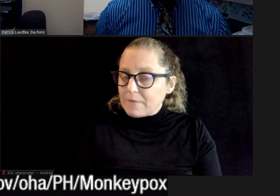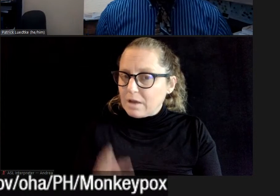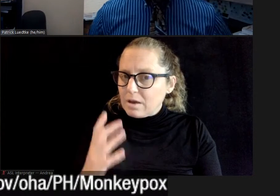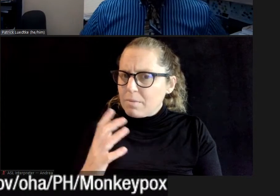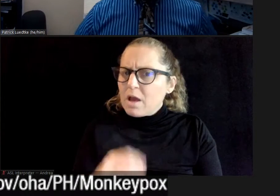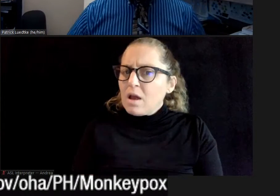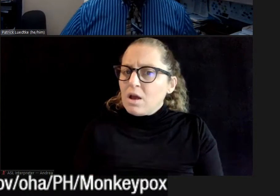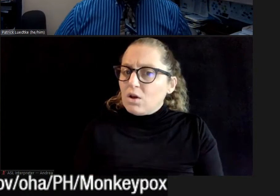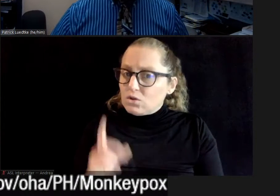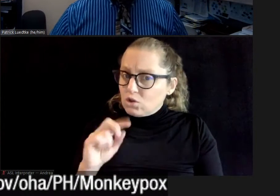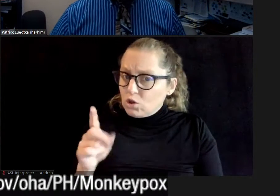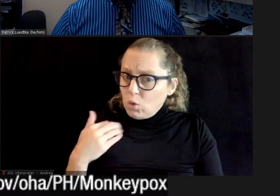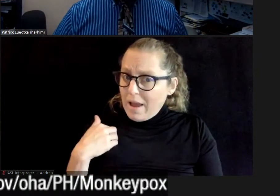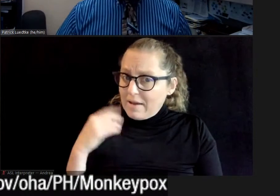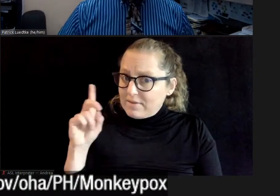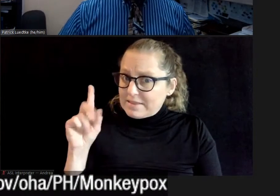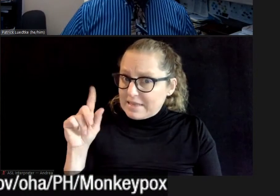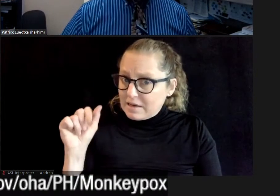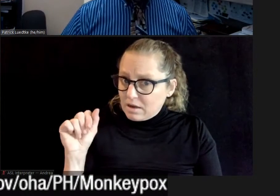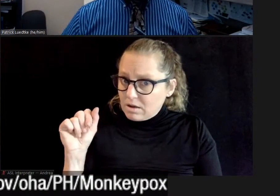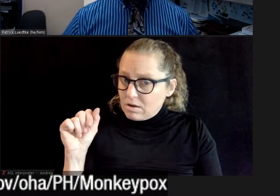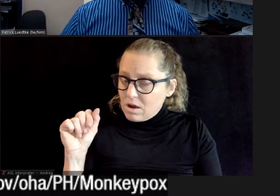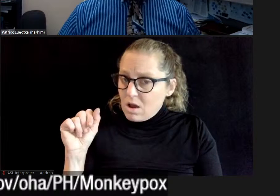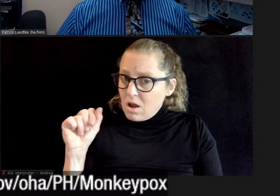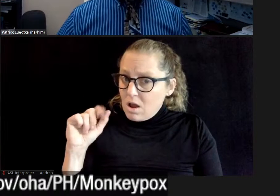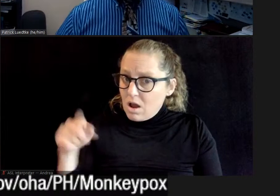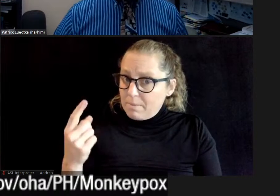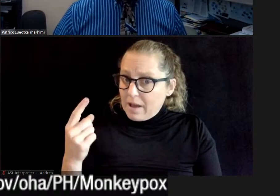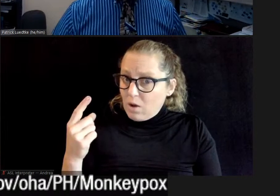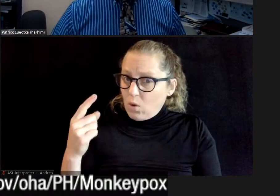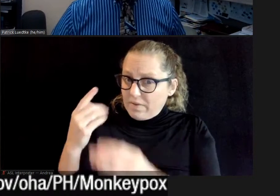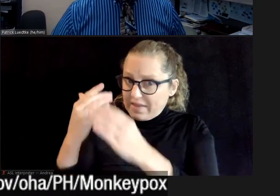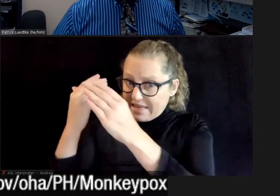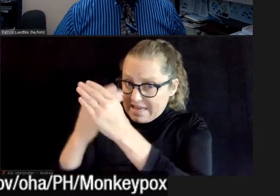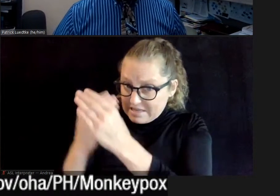do you have data on, of those cases,